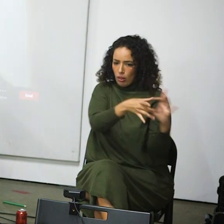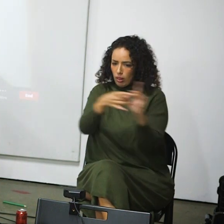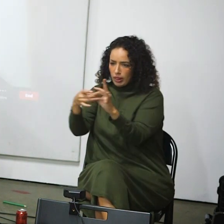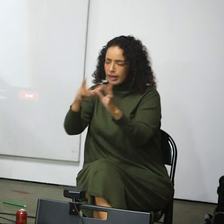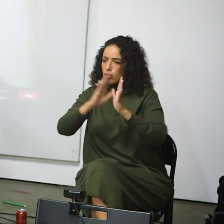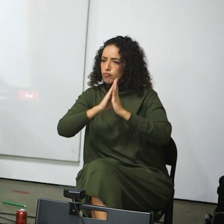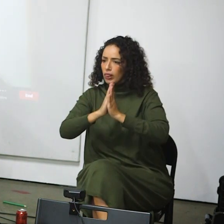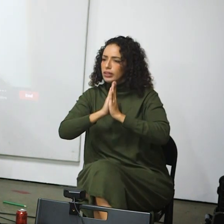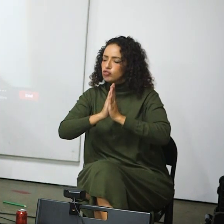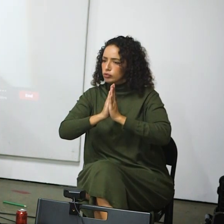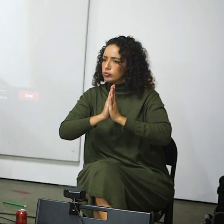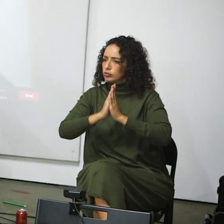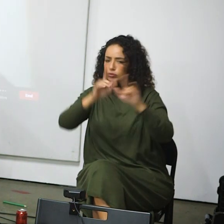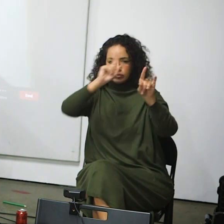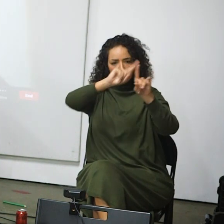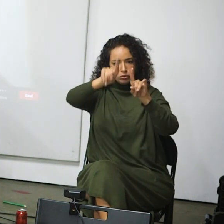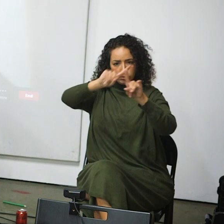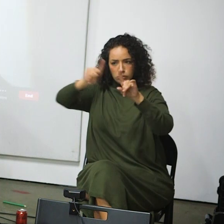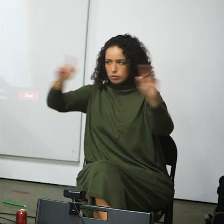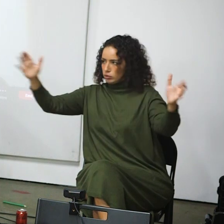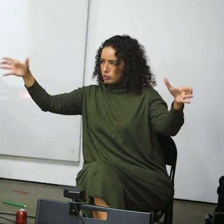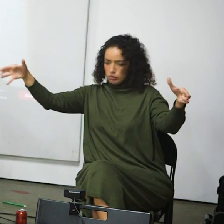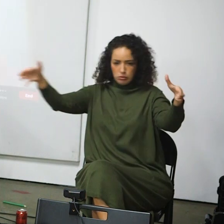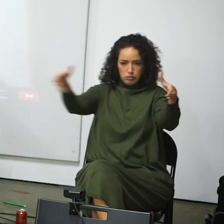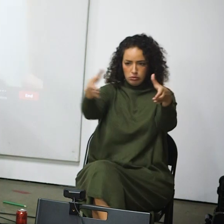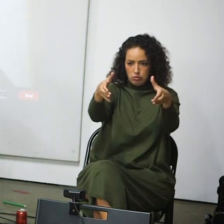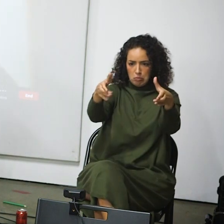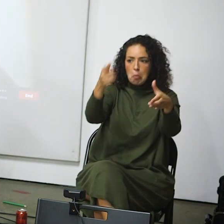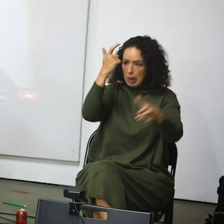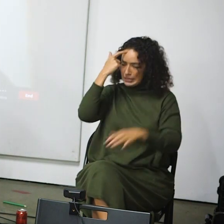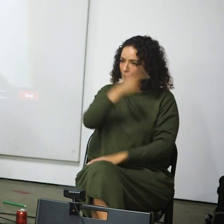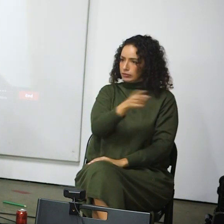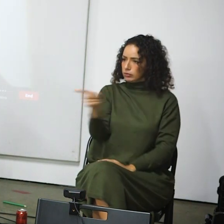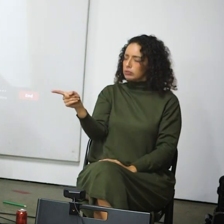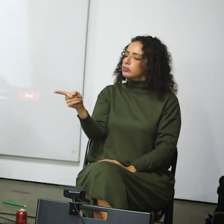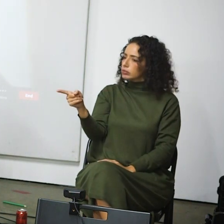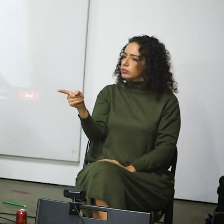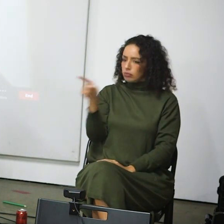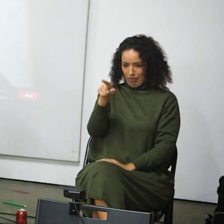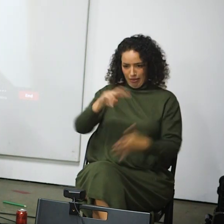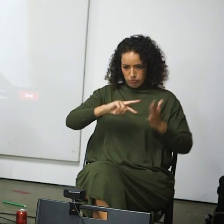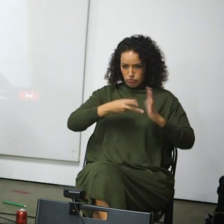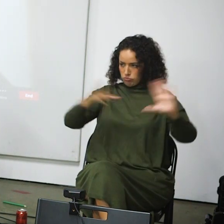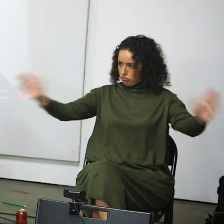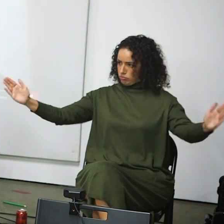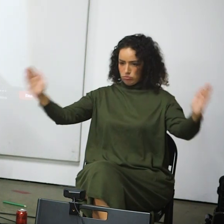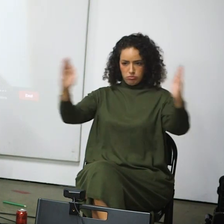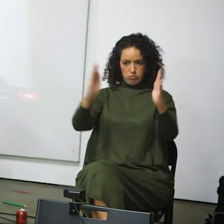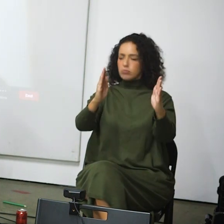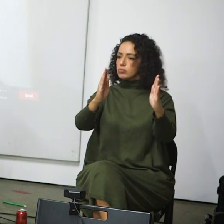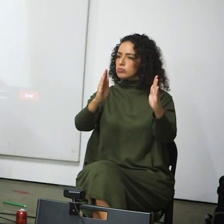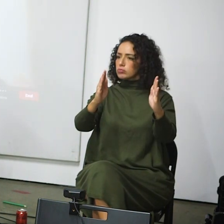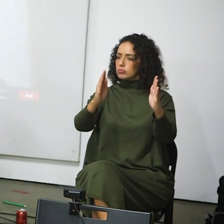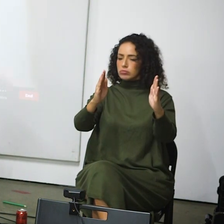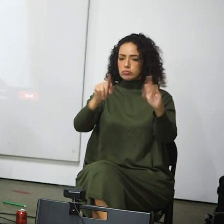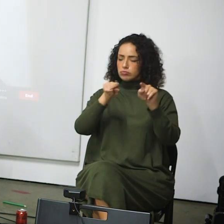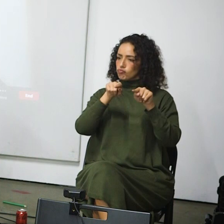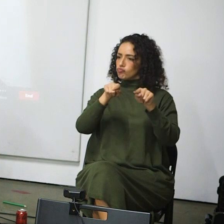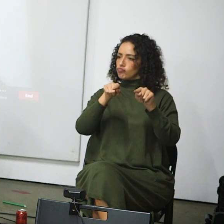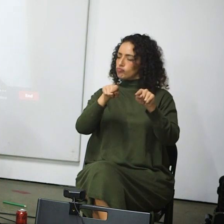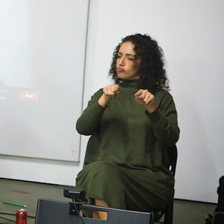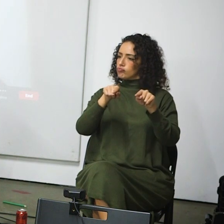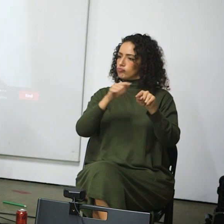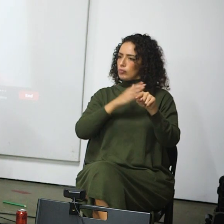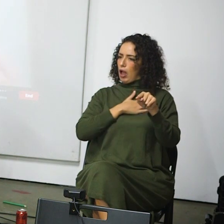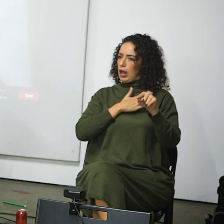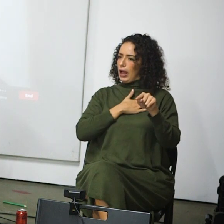that did the collecting, that made perfect sense that they would all go in, but to the modern eye, like, why would you put those objects together? And I often feel my